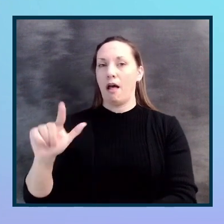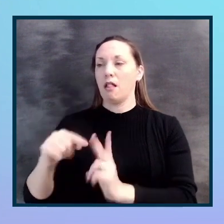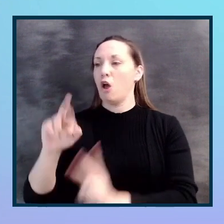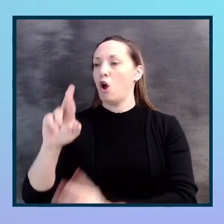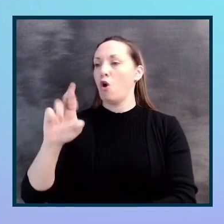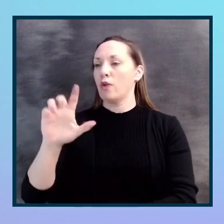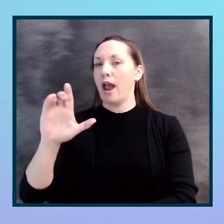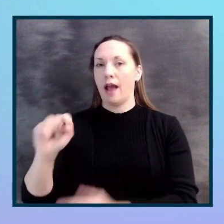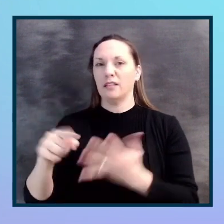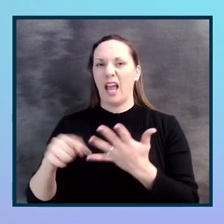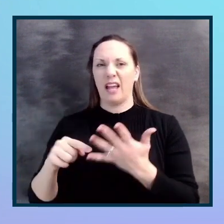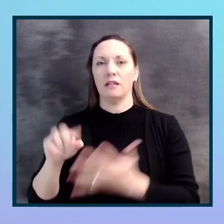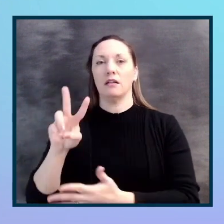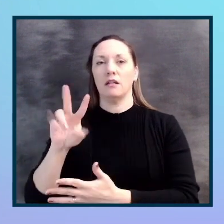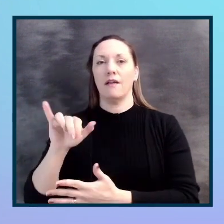Vue.